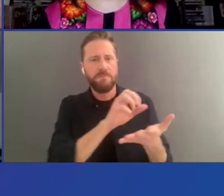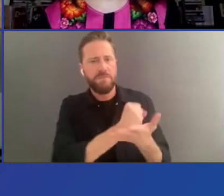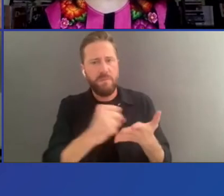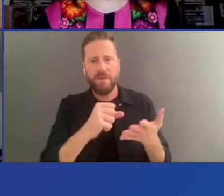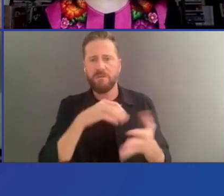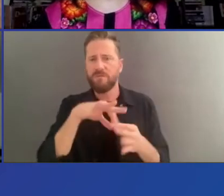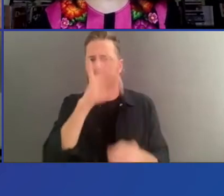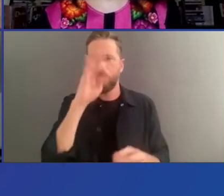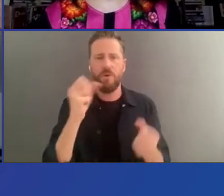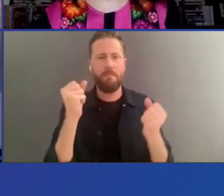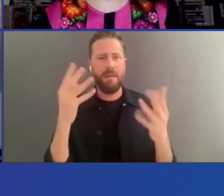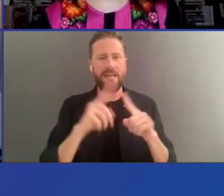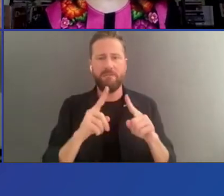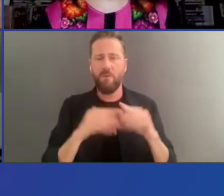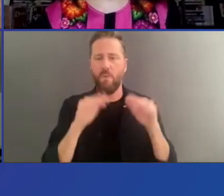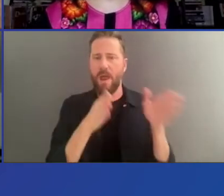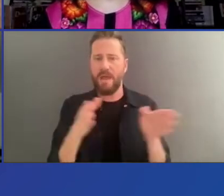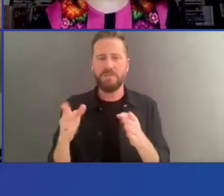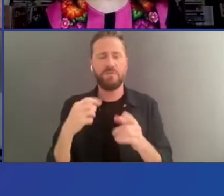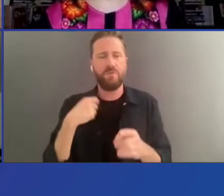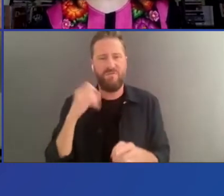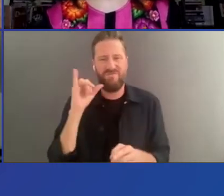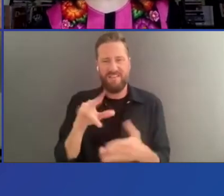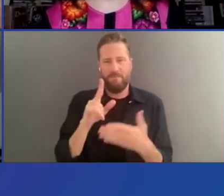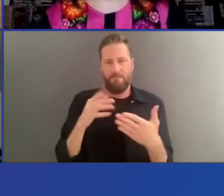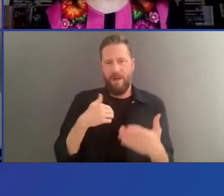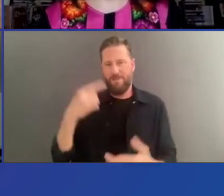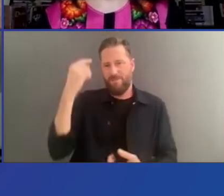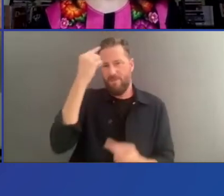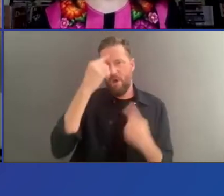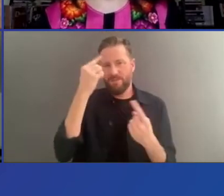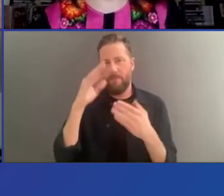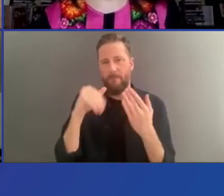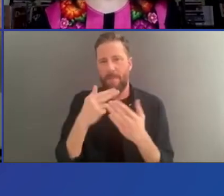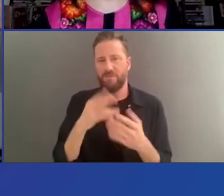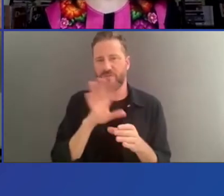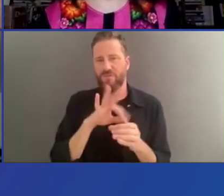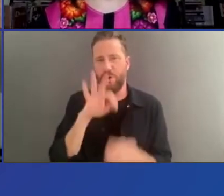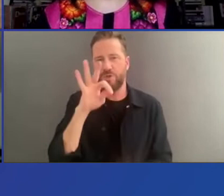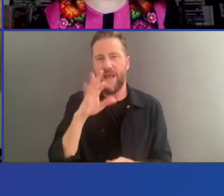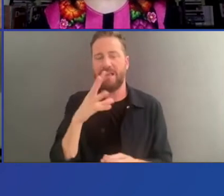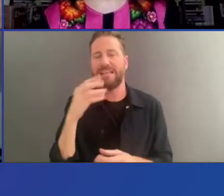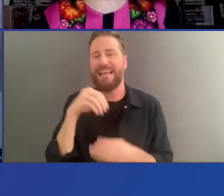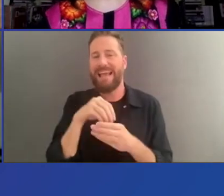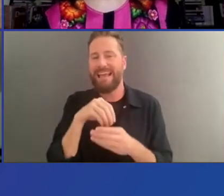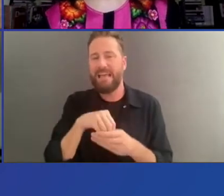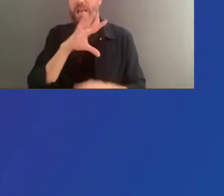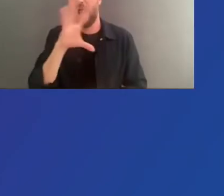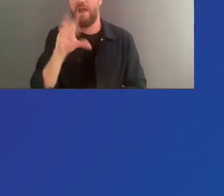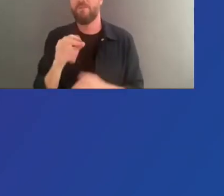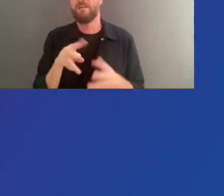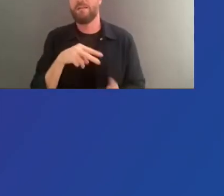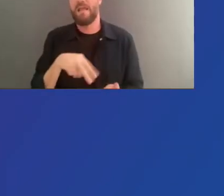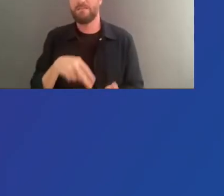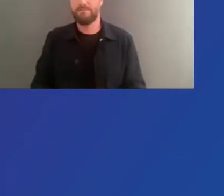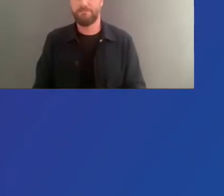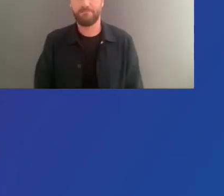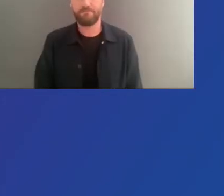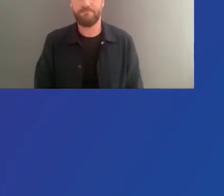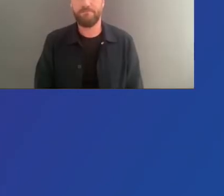planes. So those are my thoughts about spirituality and African dance.